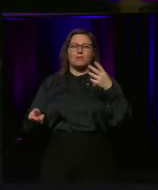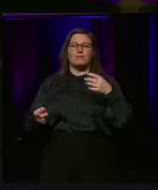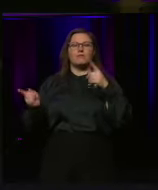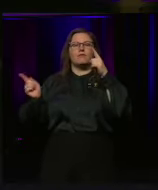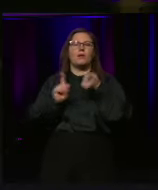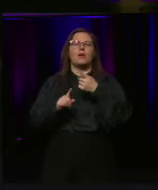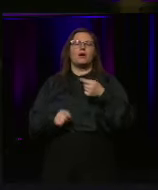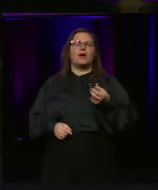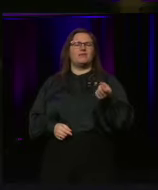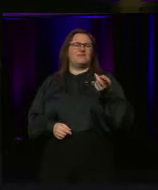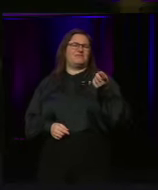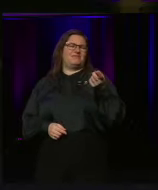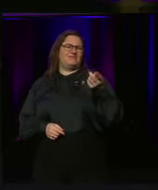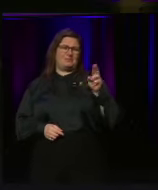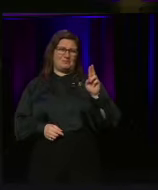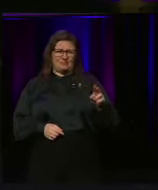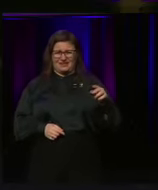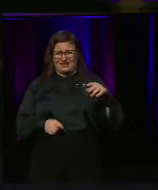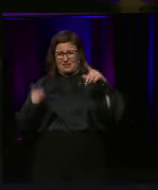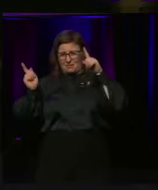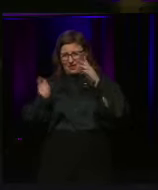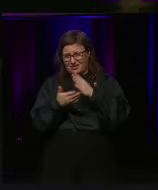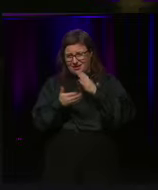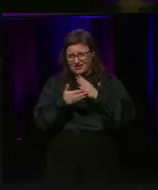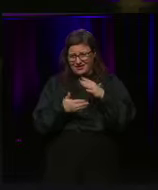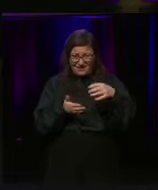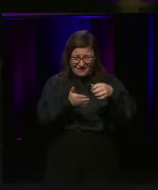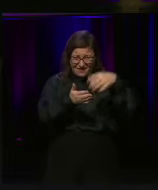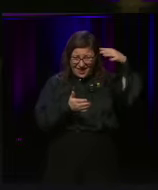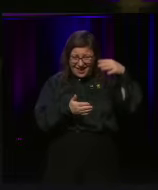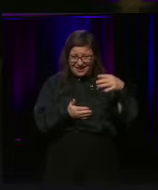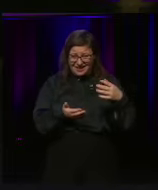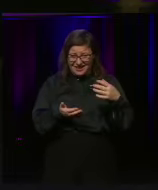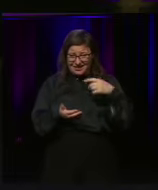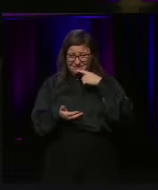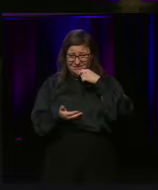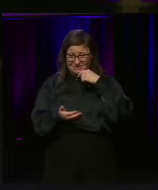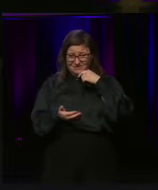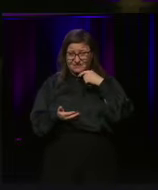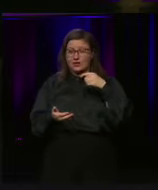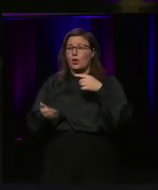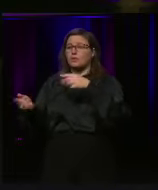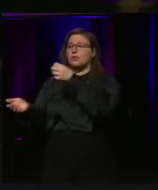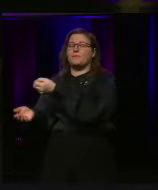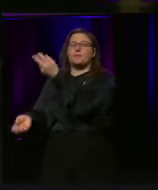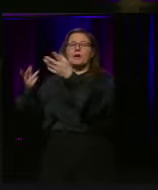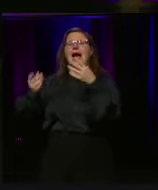the value of human rights, and some voices are heard that citizens' rights are more